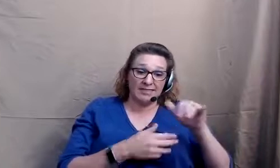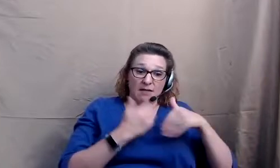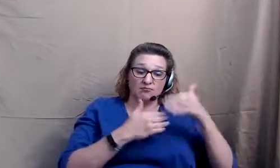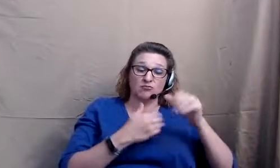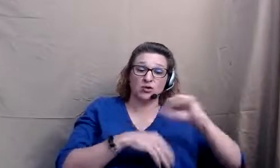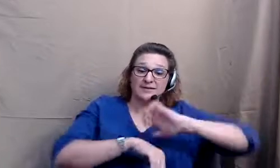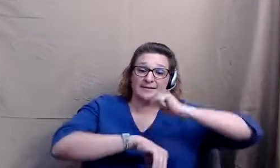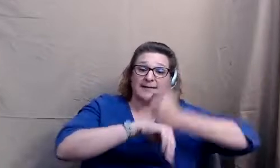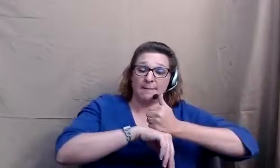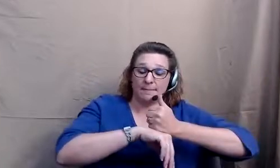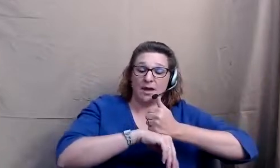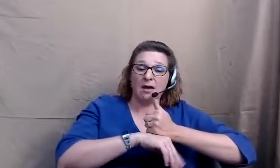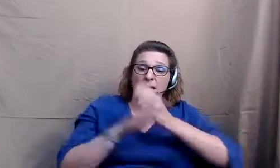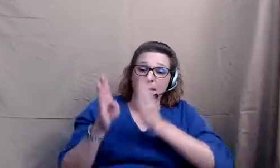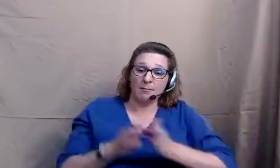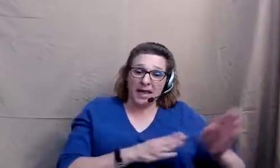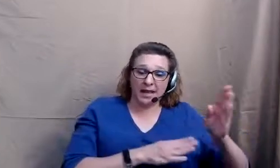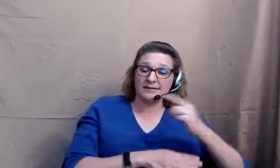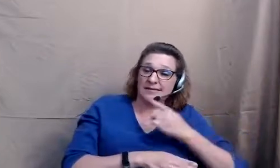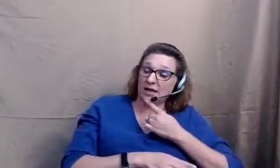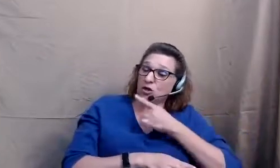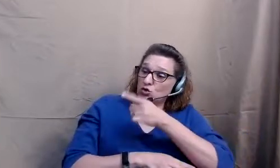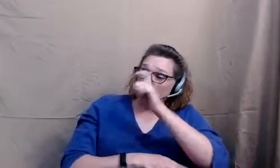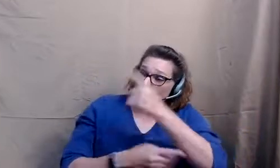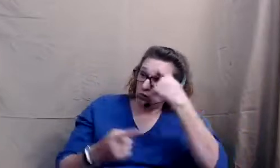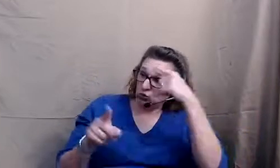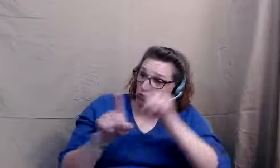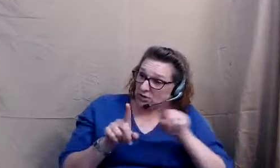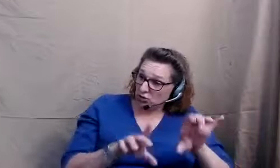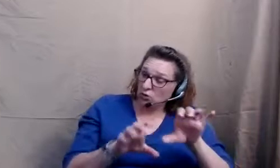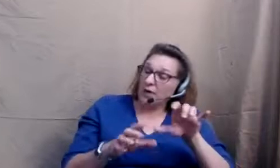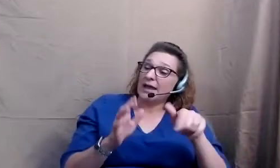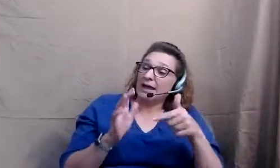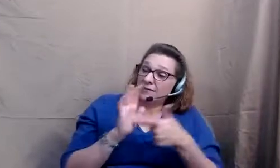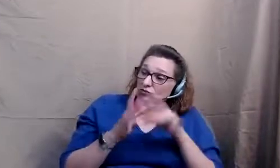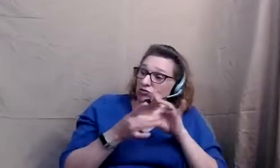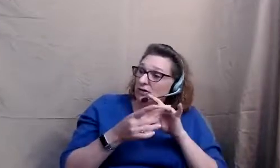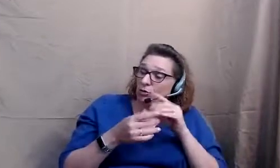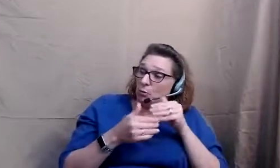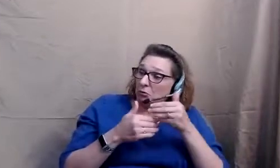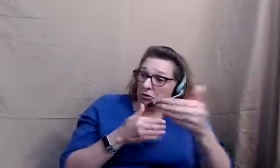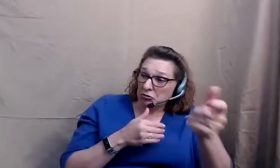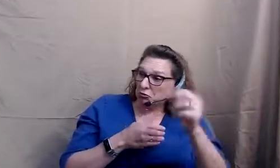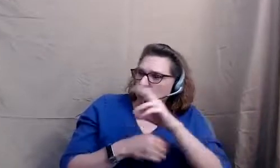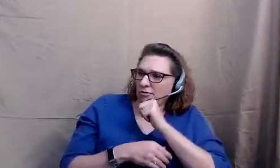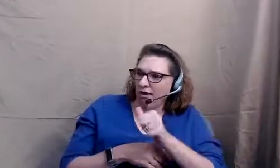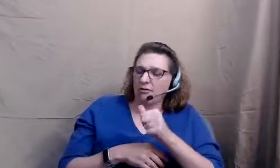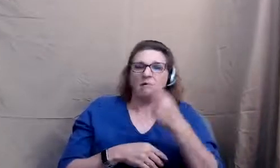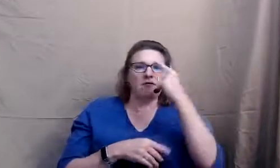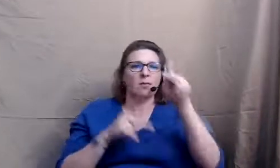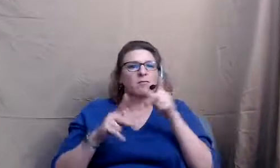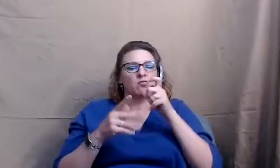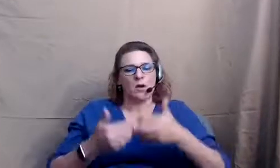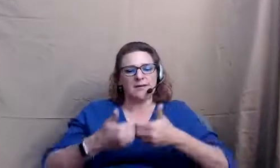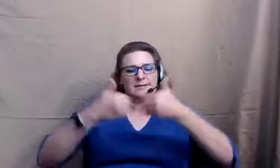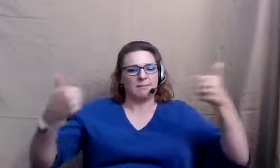that says, here are the things that you're going to have to agree to do, whether this relationship is ongoing or not. So for people who want to separate,